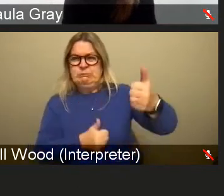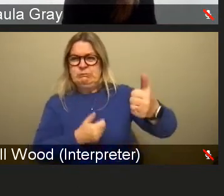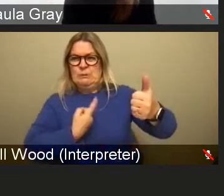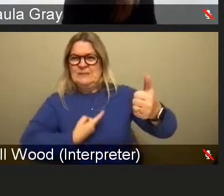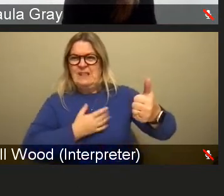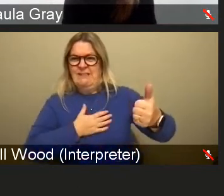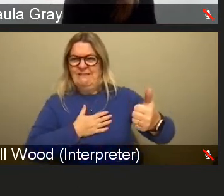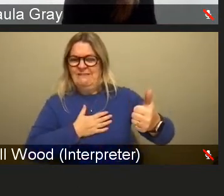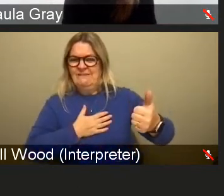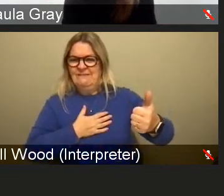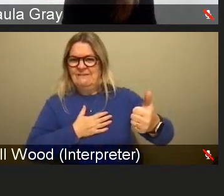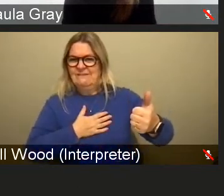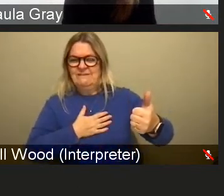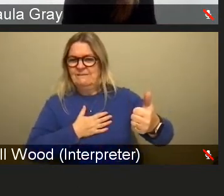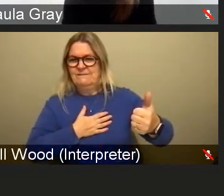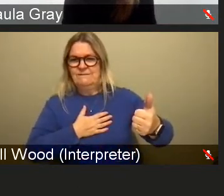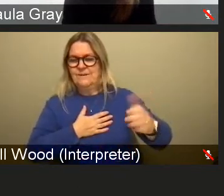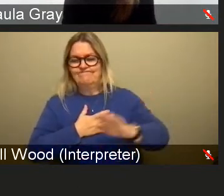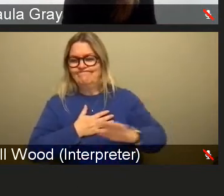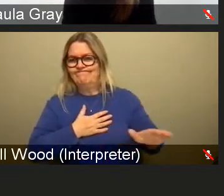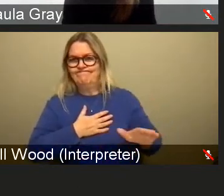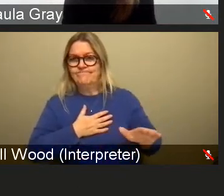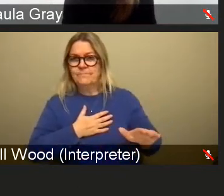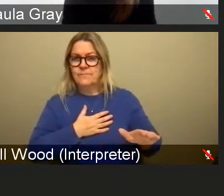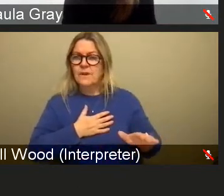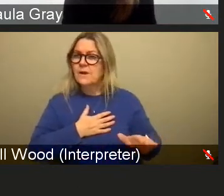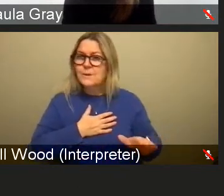is all we're doing for reasonable adjustments is giving equity